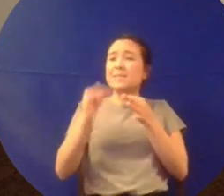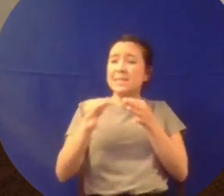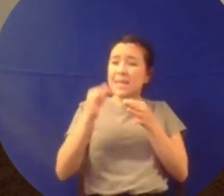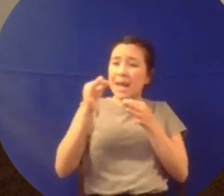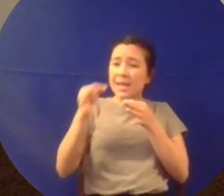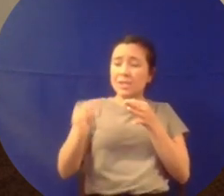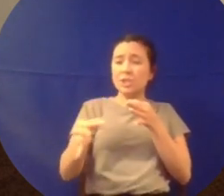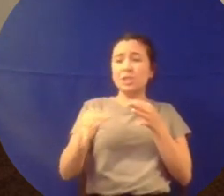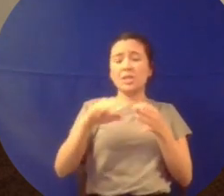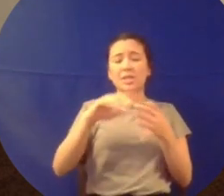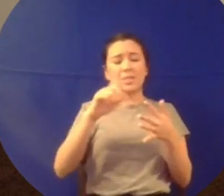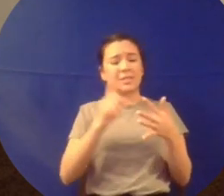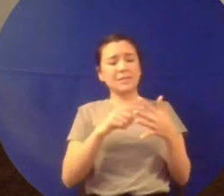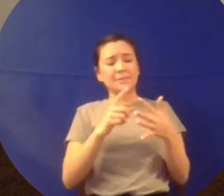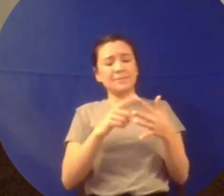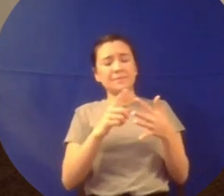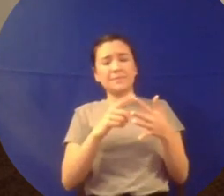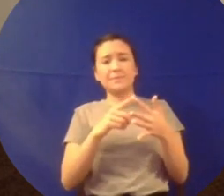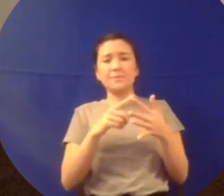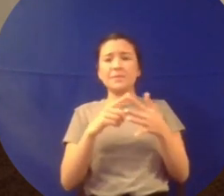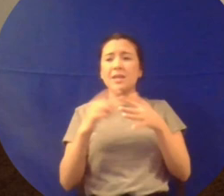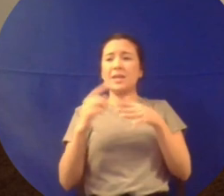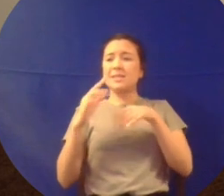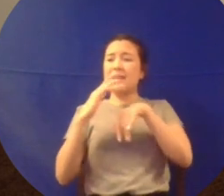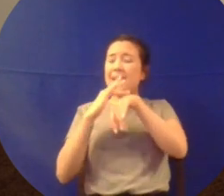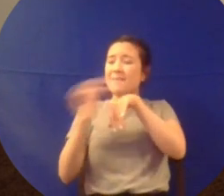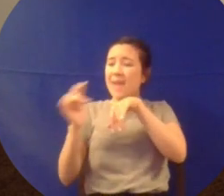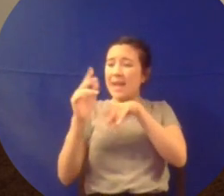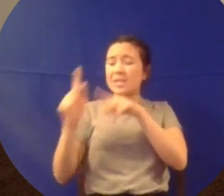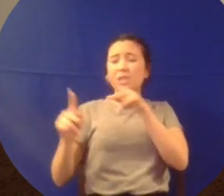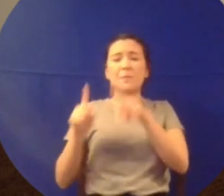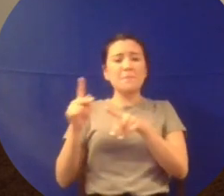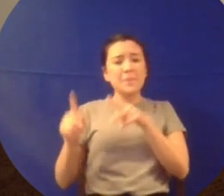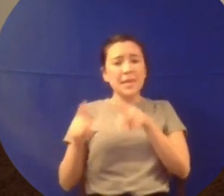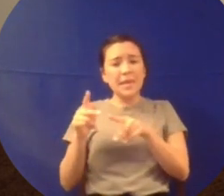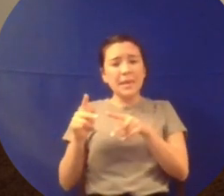procrastination, taking people for granted,